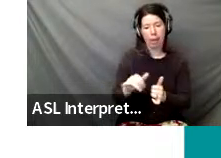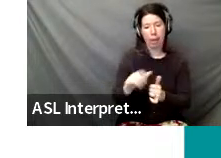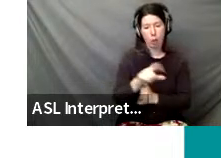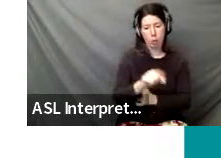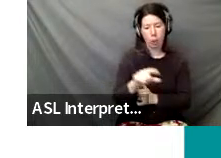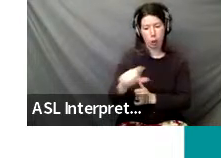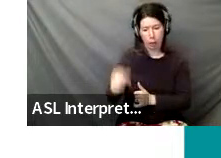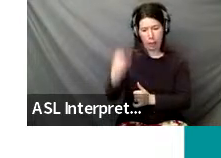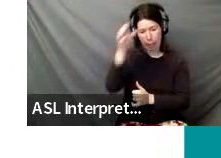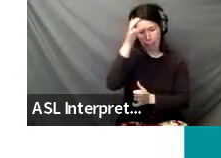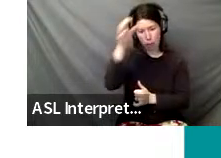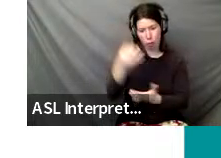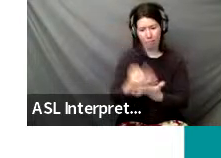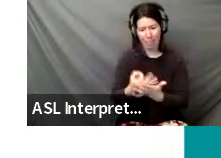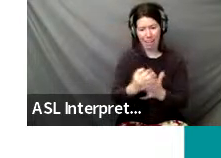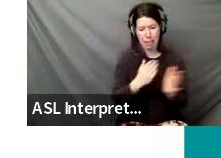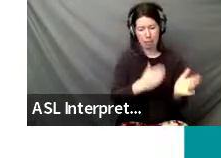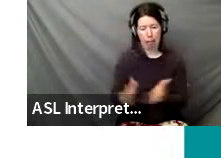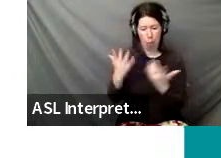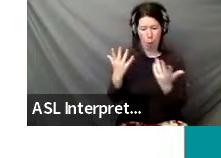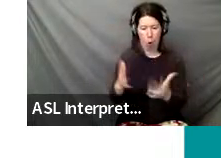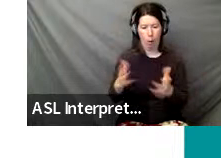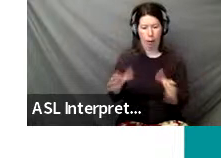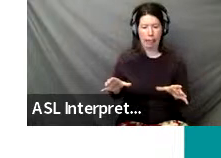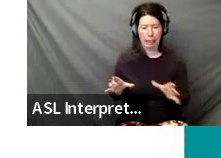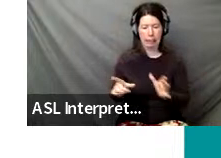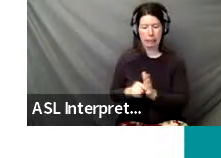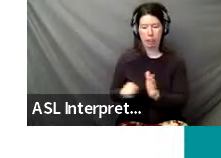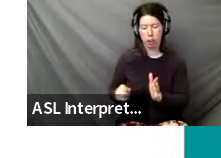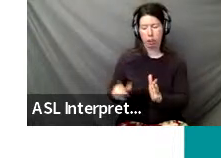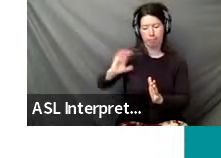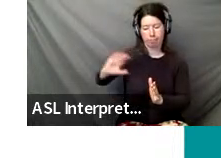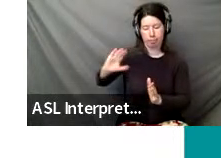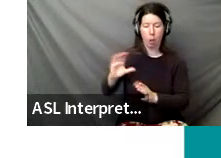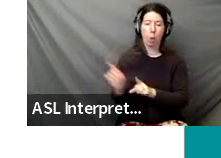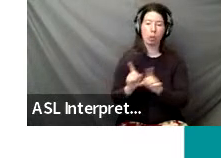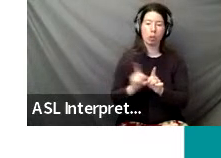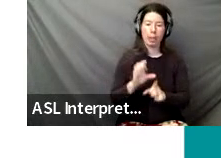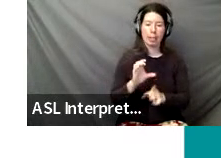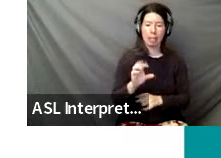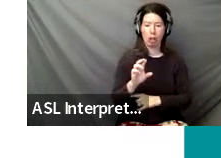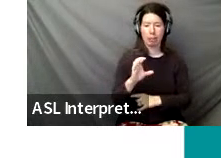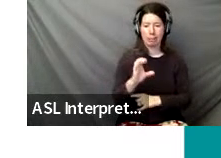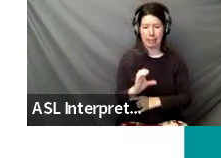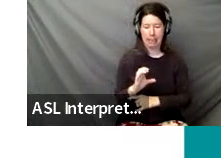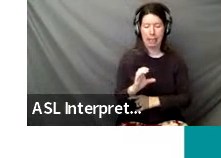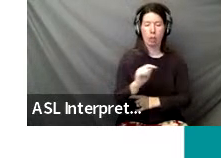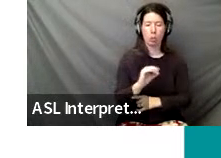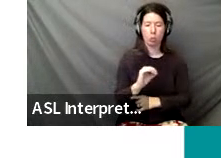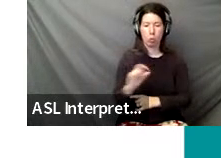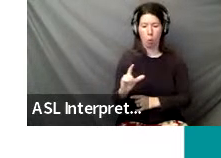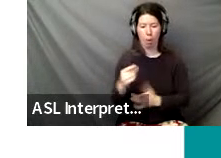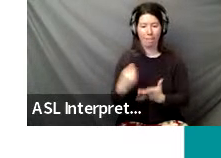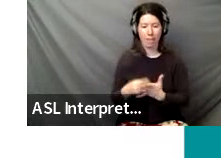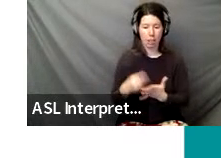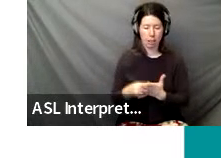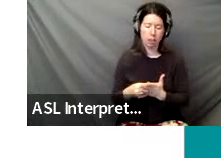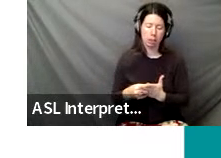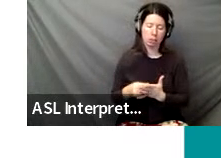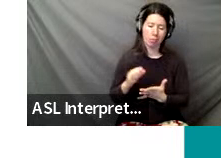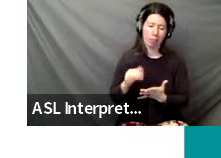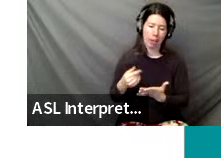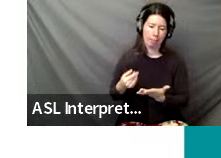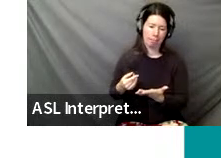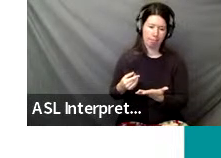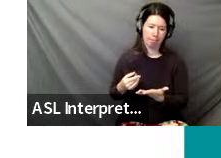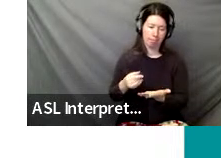conceptual finance plan we did and some of the CRC toll funding work. But the federal grants is also something I wanted to touch